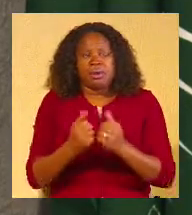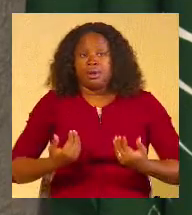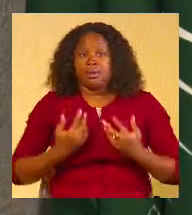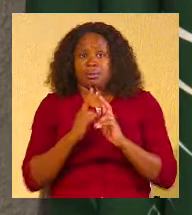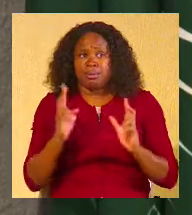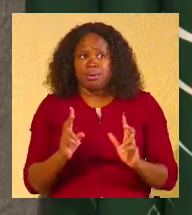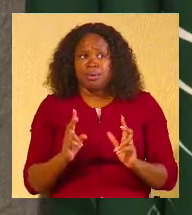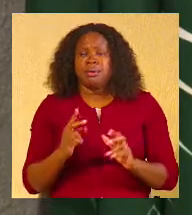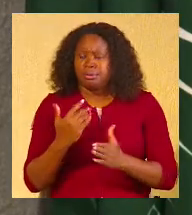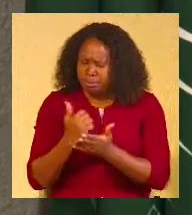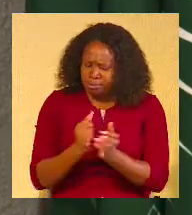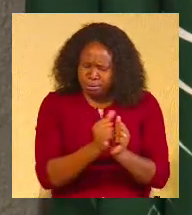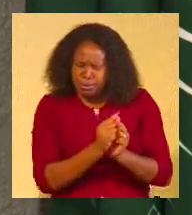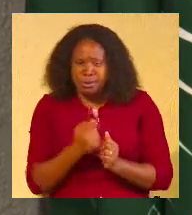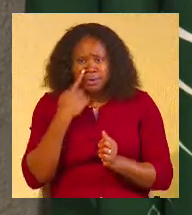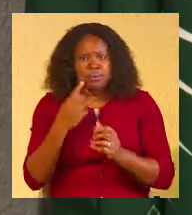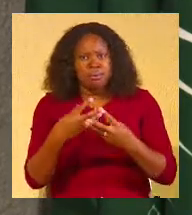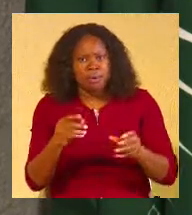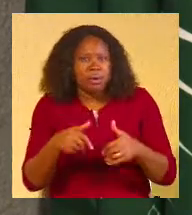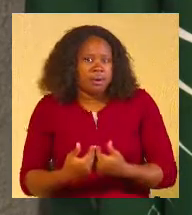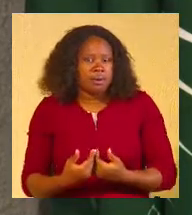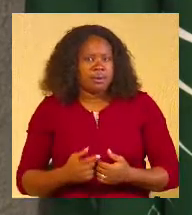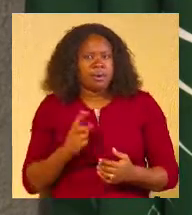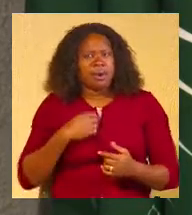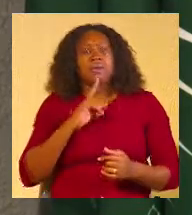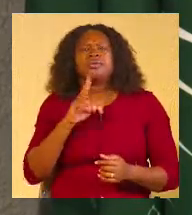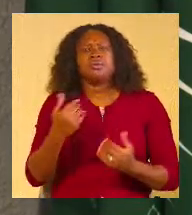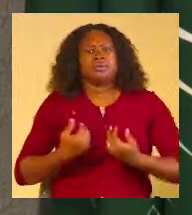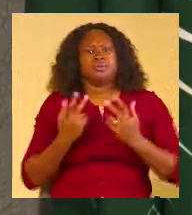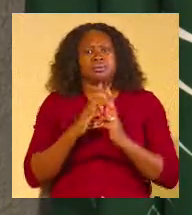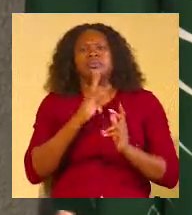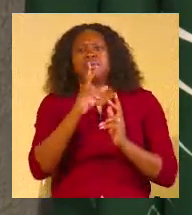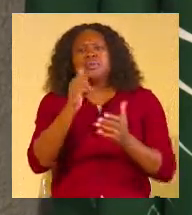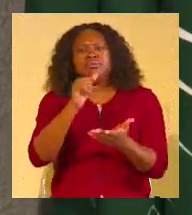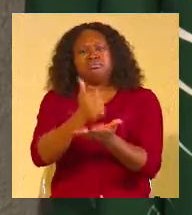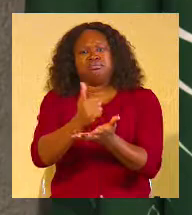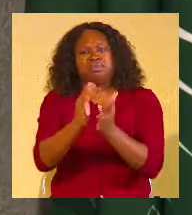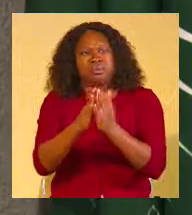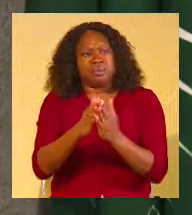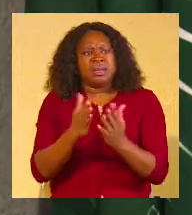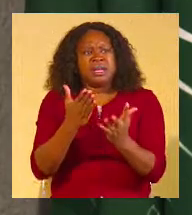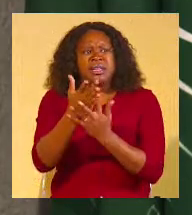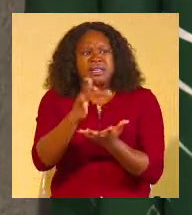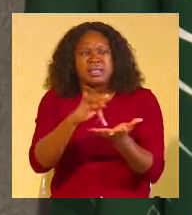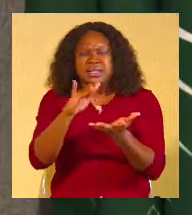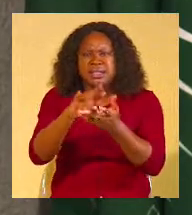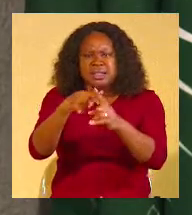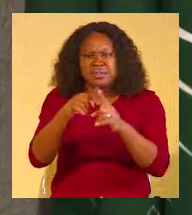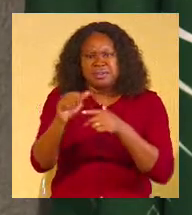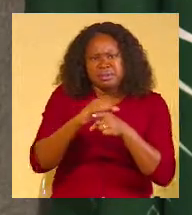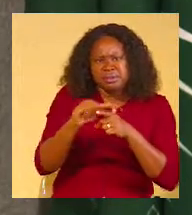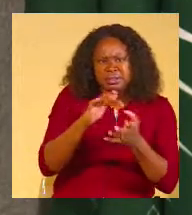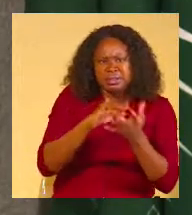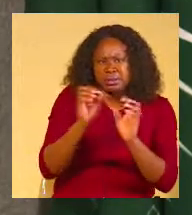find some of these solutions. I will say to the young people, those that are home and they cannot access the centers because they're